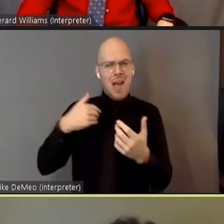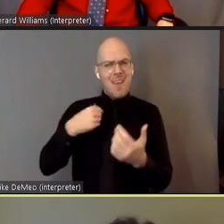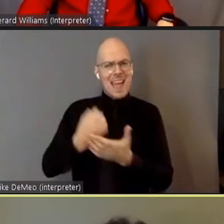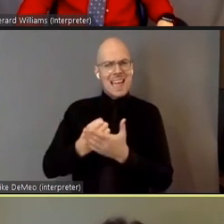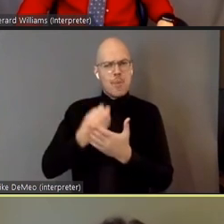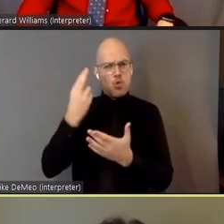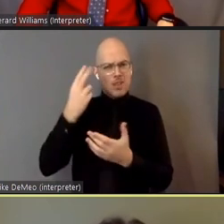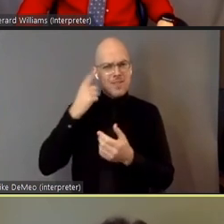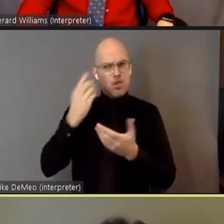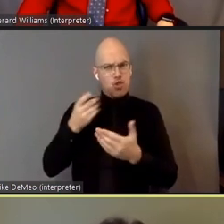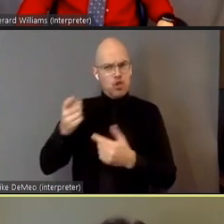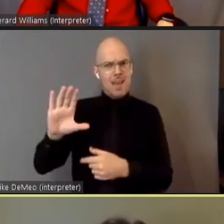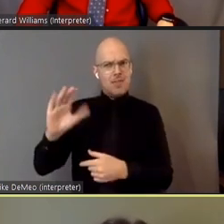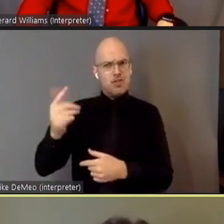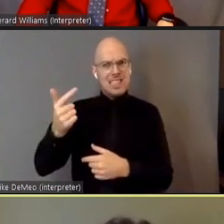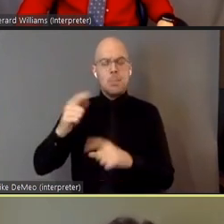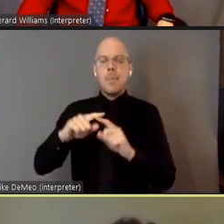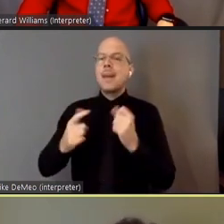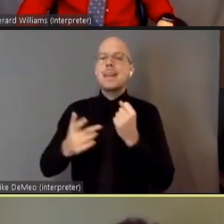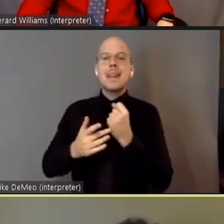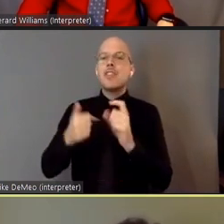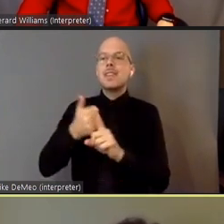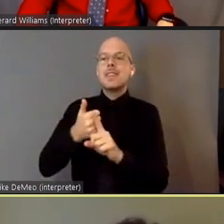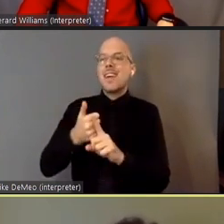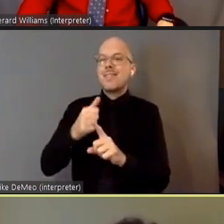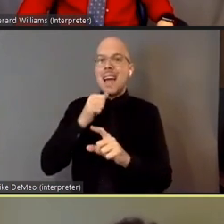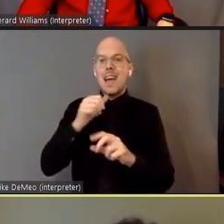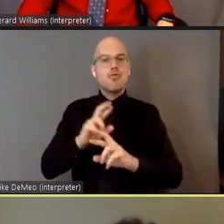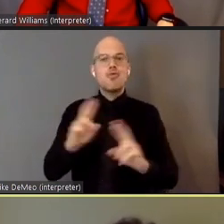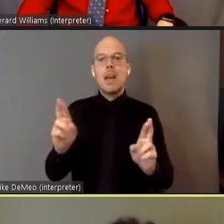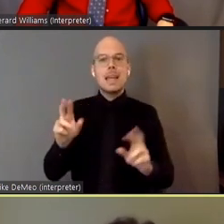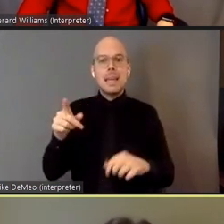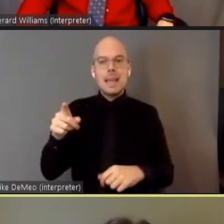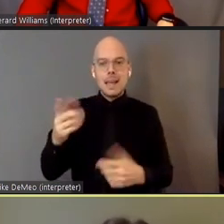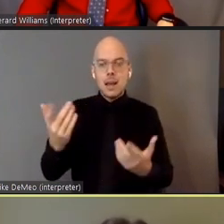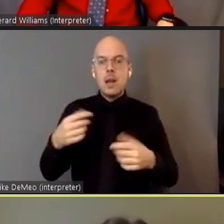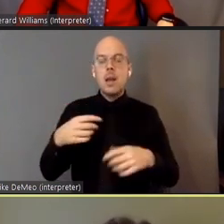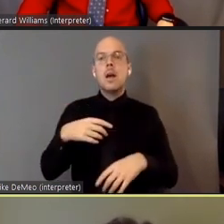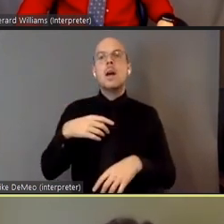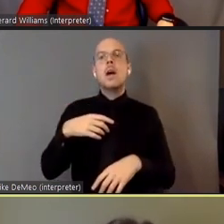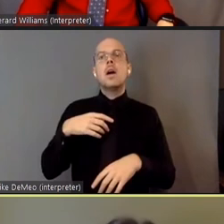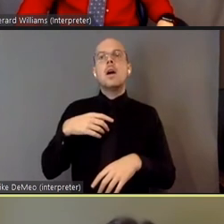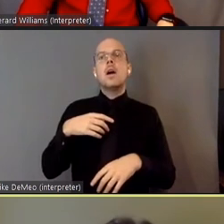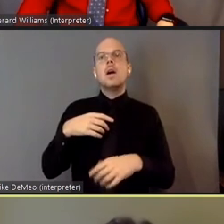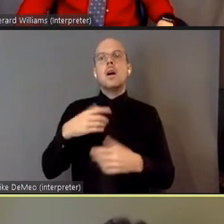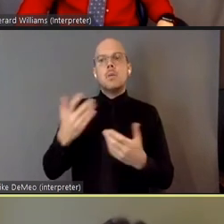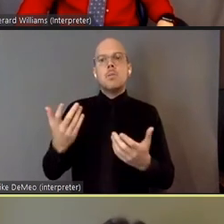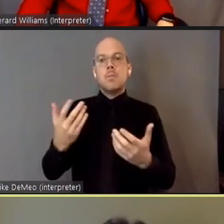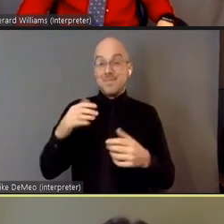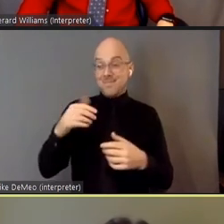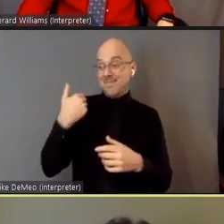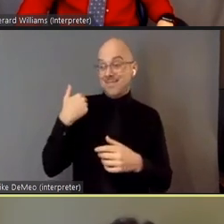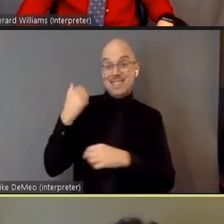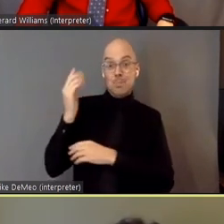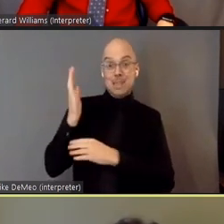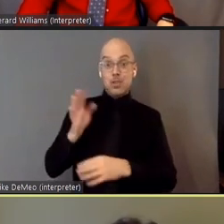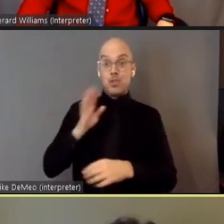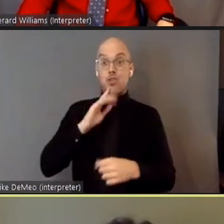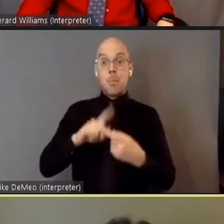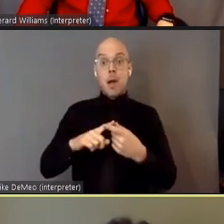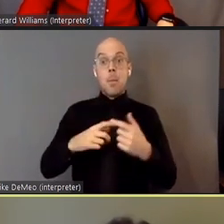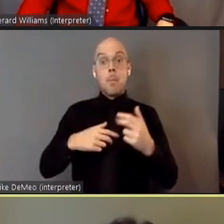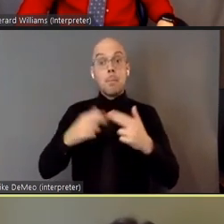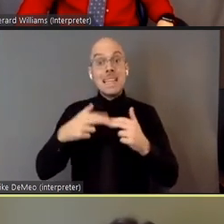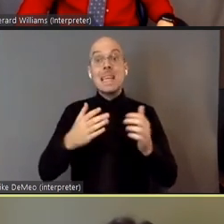serve, but just the technology isn't there yet. All the build out that the previous speaker was talking about,